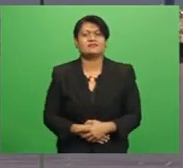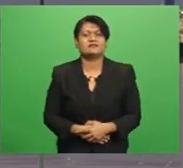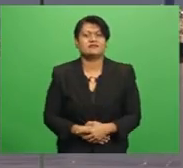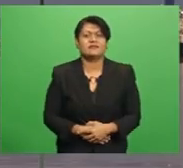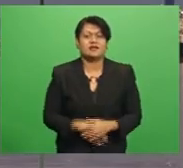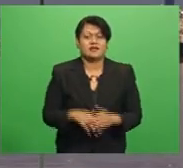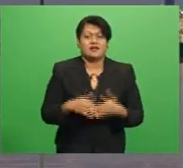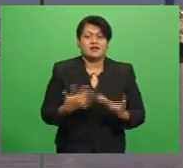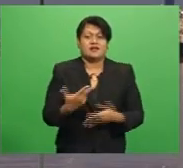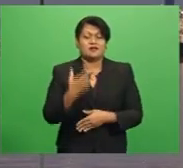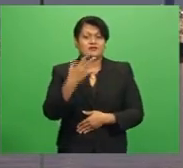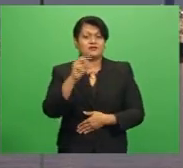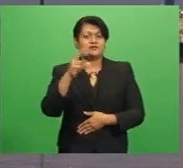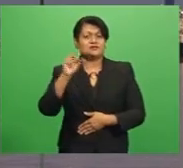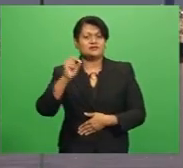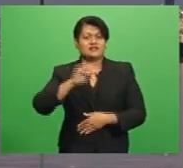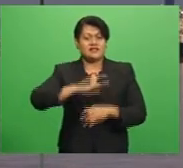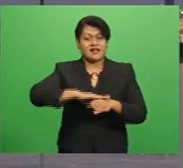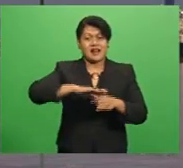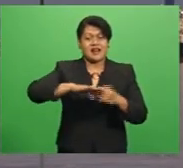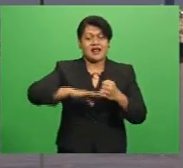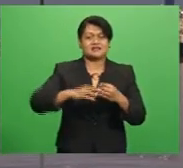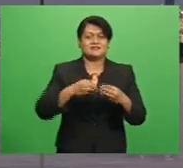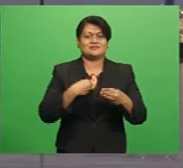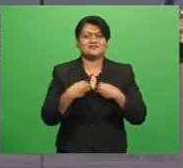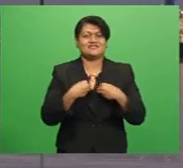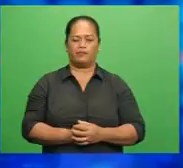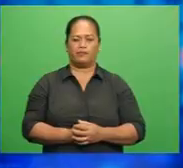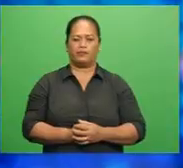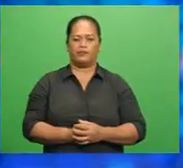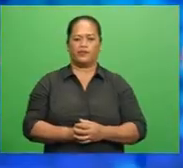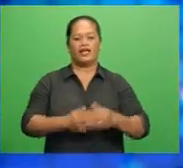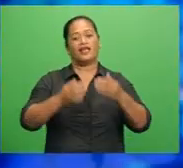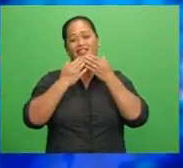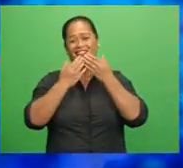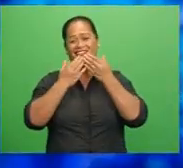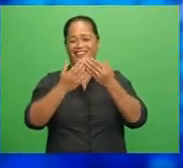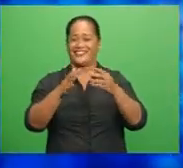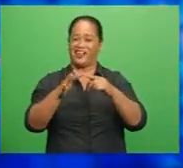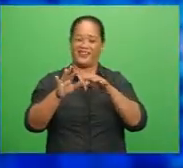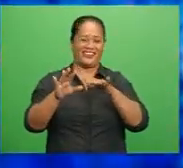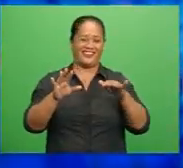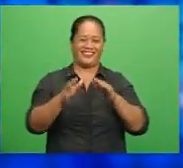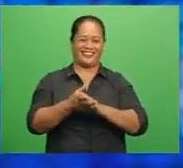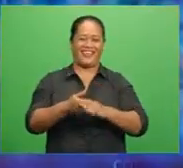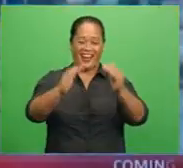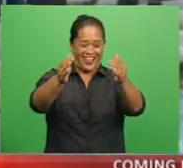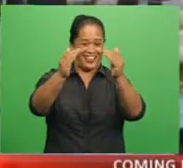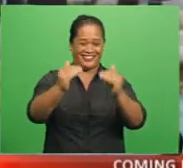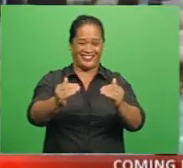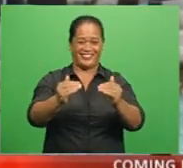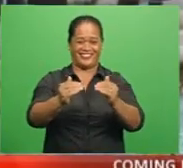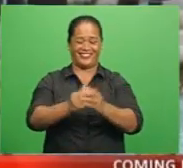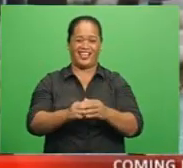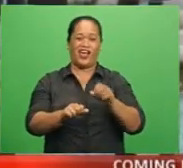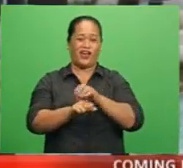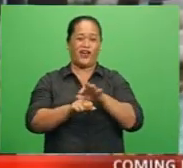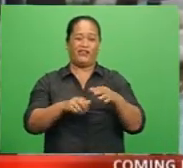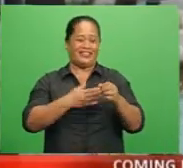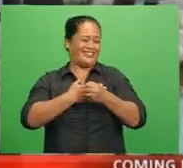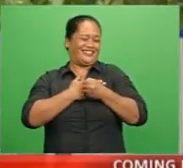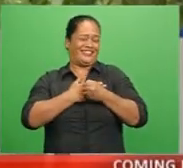now 2020's last business update with Josaina Nunga. Thanks, Edwin. Coming up, COVID-safe New